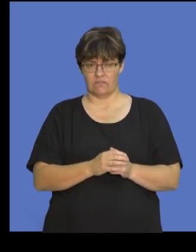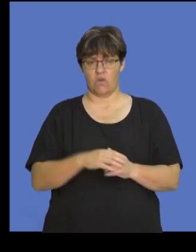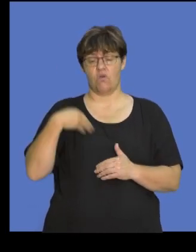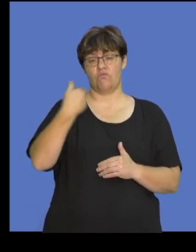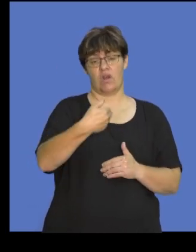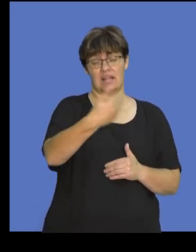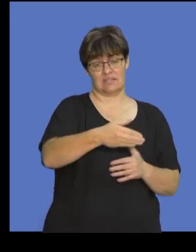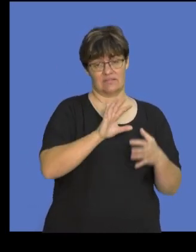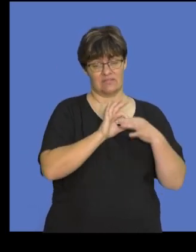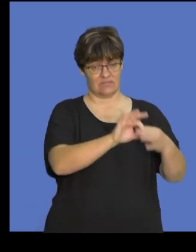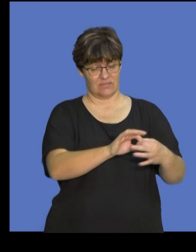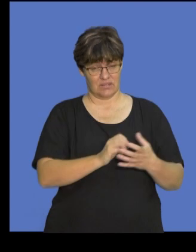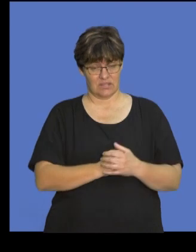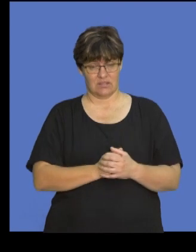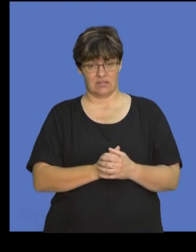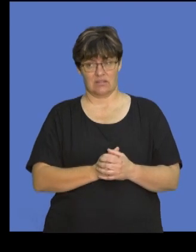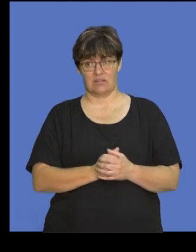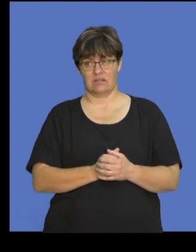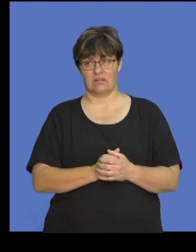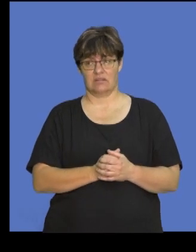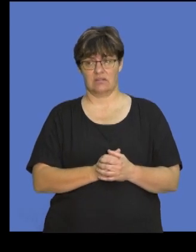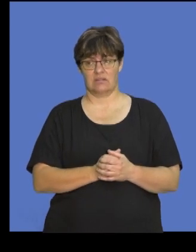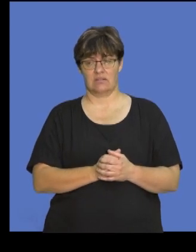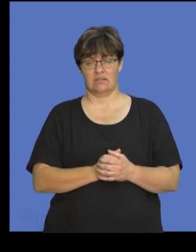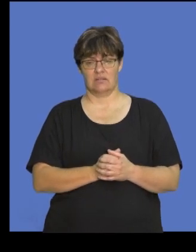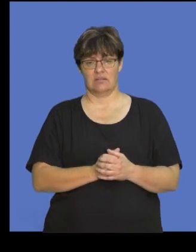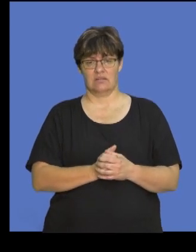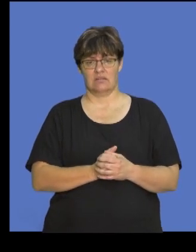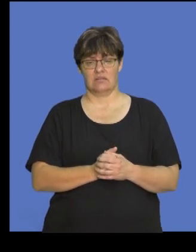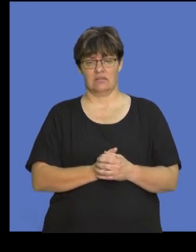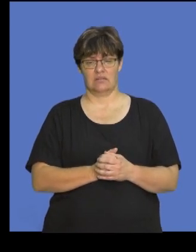in terms of relative frequency, the percentage relative frequency